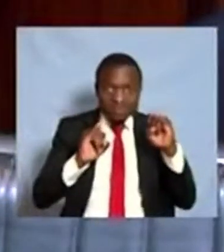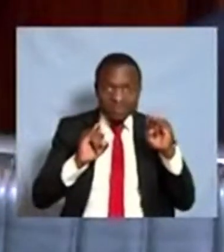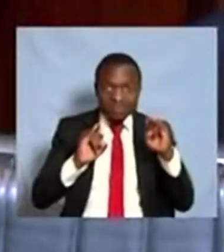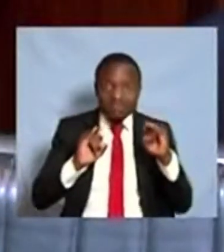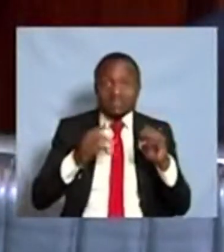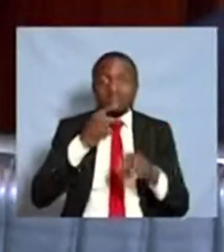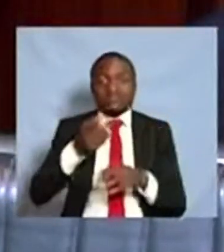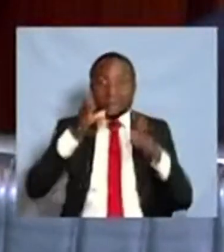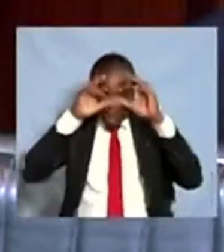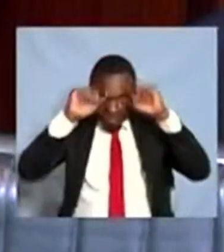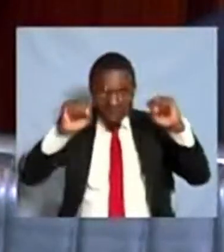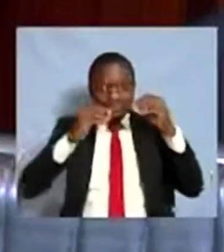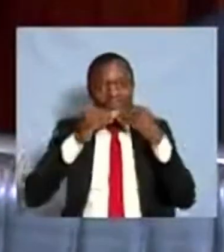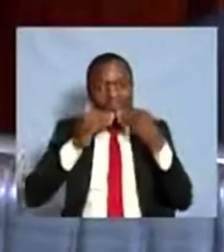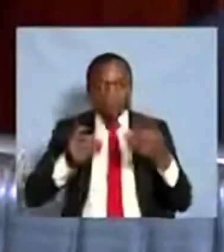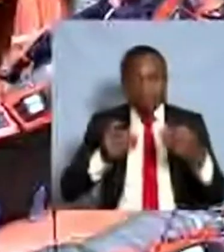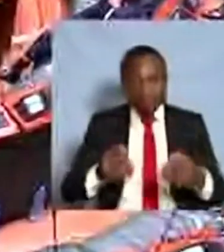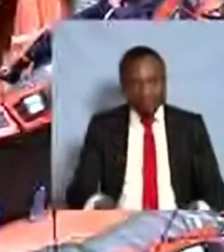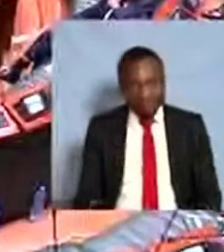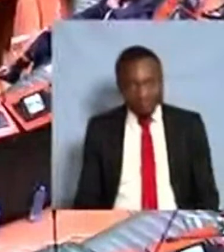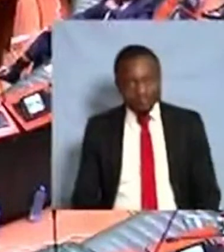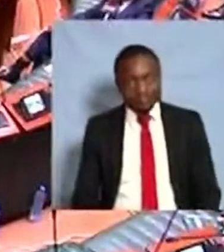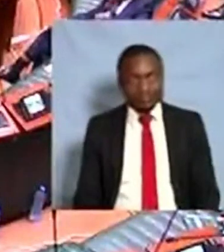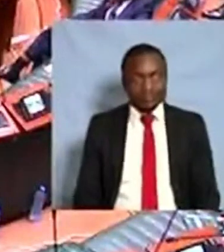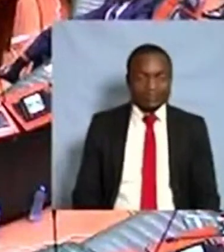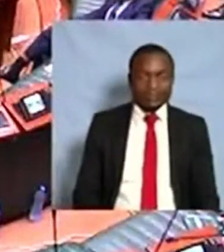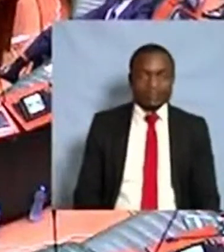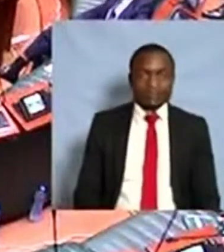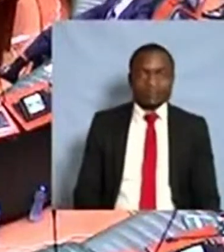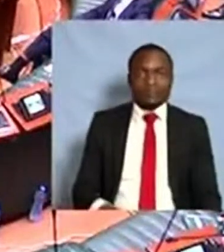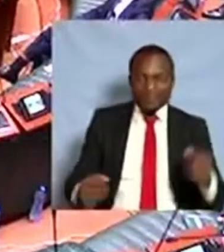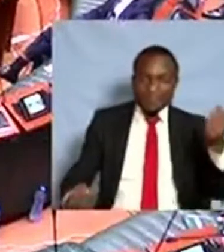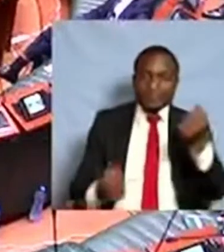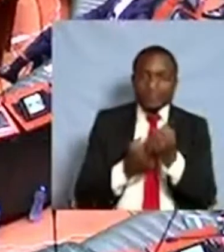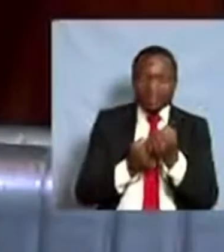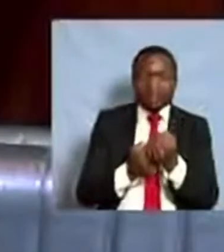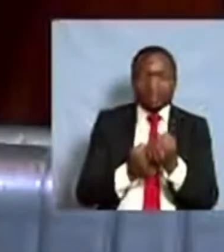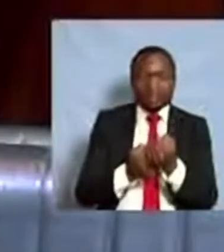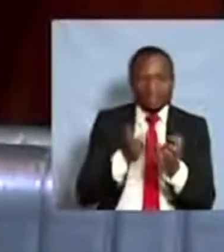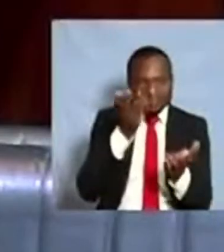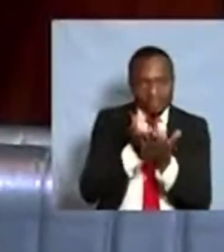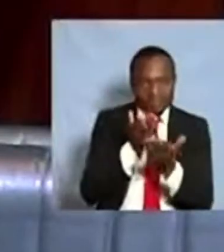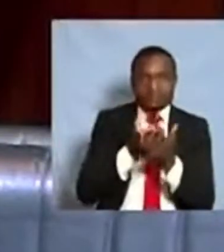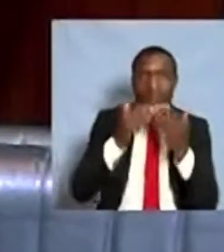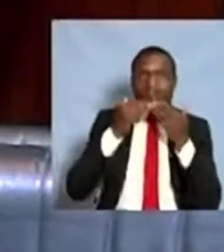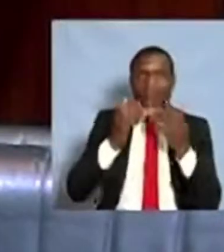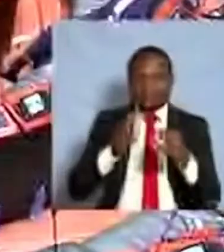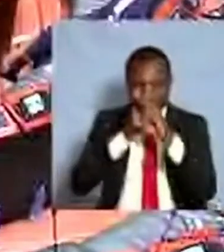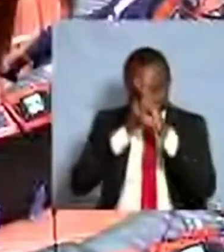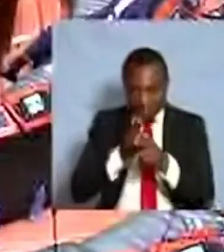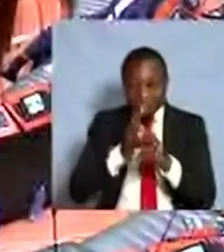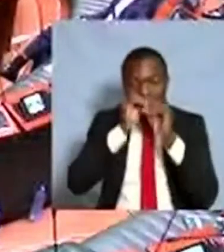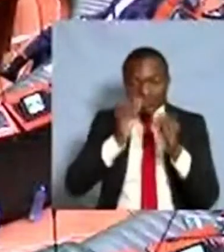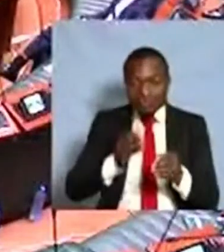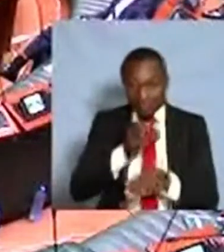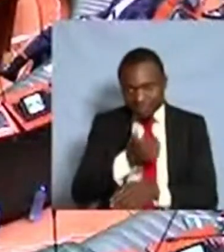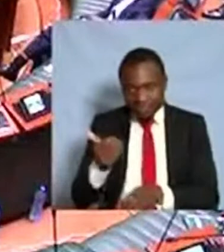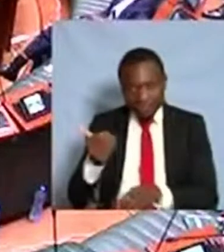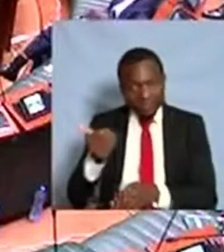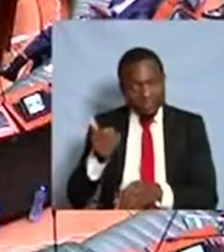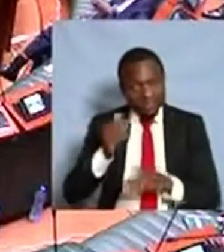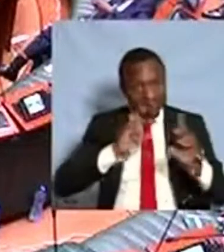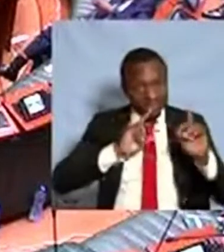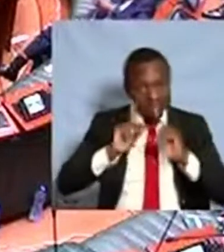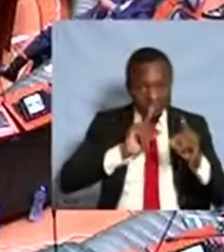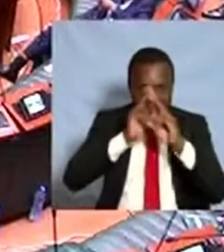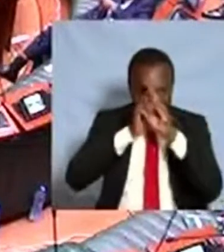the President. I thank you. Thank you. First of all, I second the motion, and I thank you, Mr. Speaker. Any further debate?